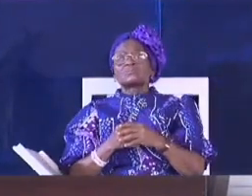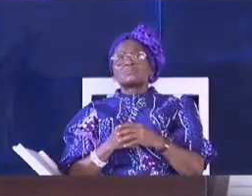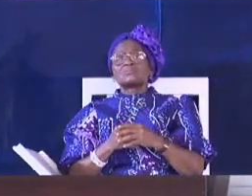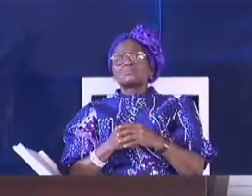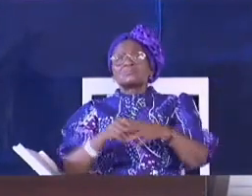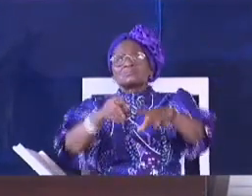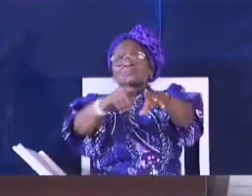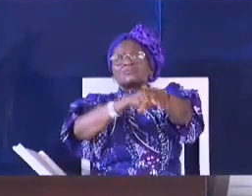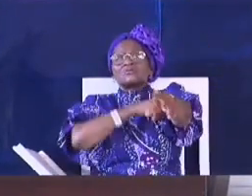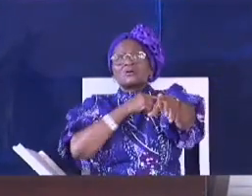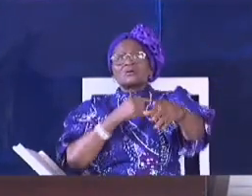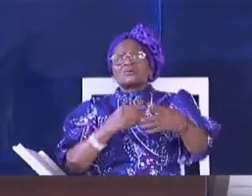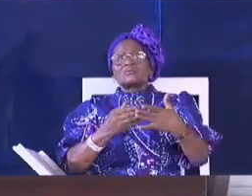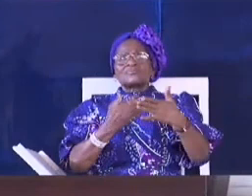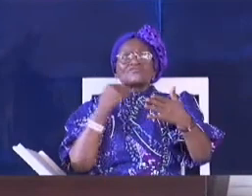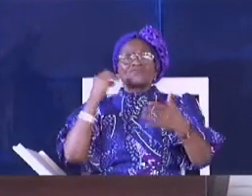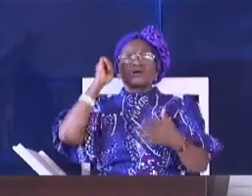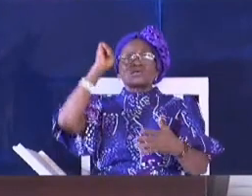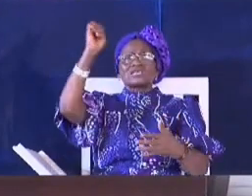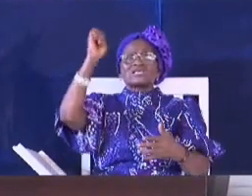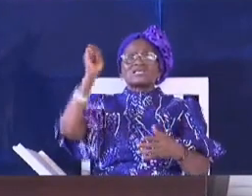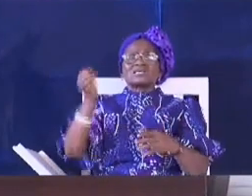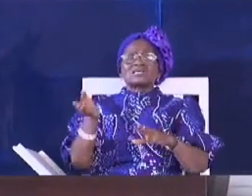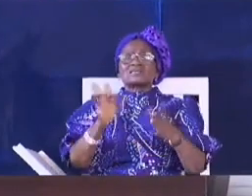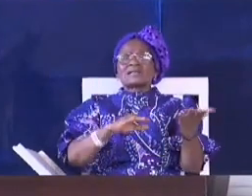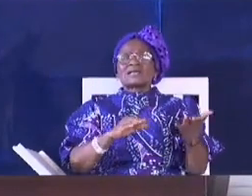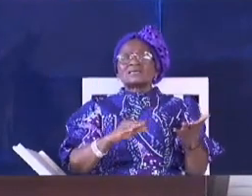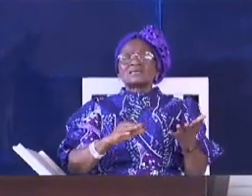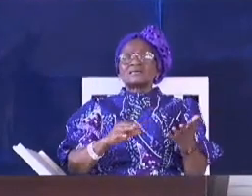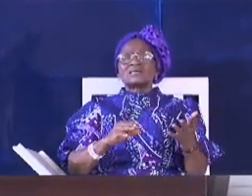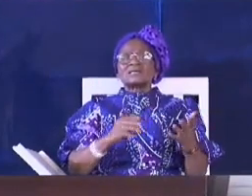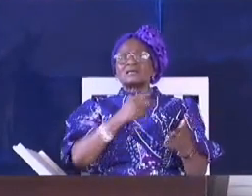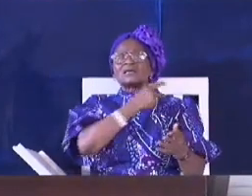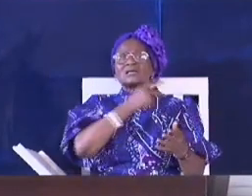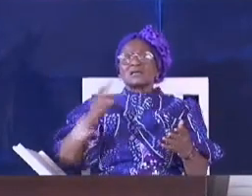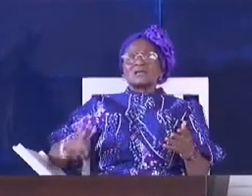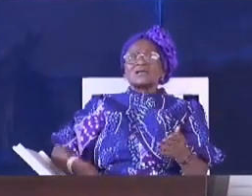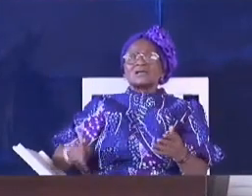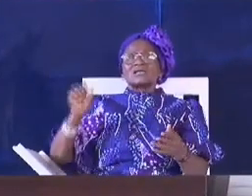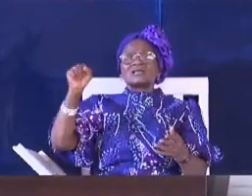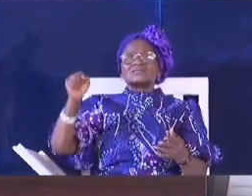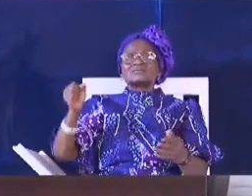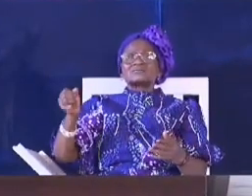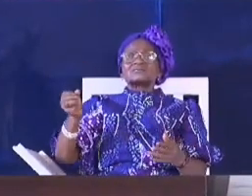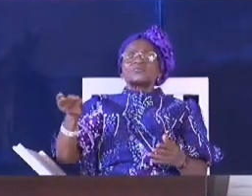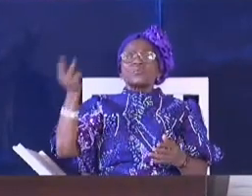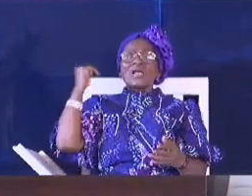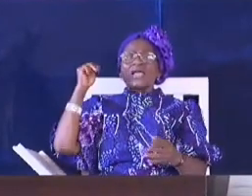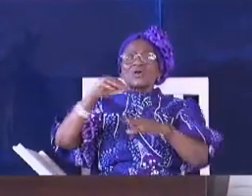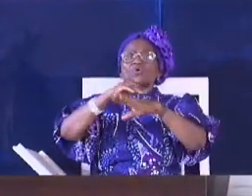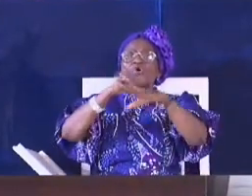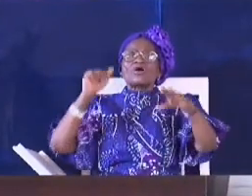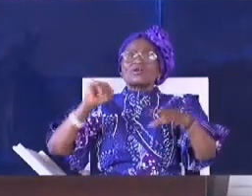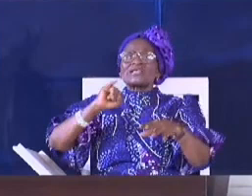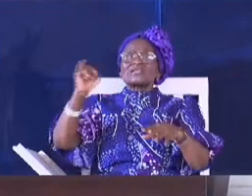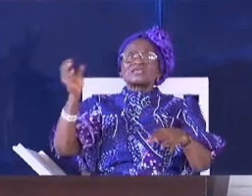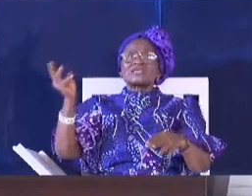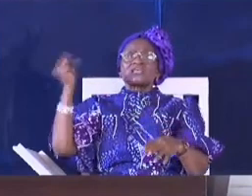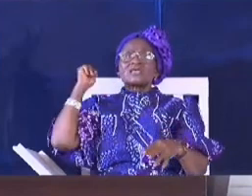Long before he died, kings were calling him daddy.